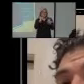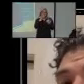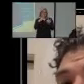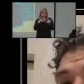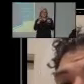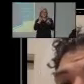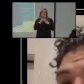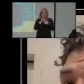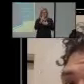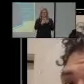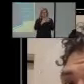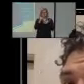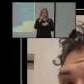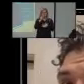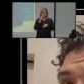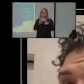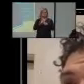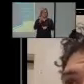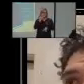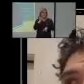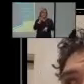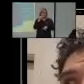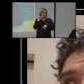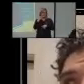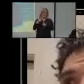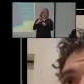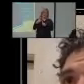like I'm going to be attached to being gay.